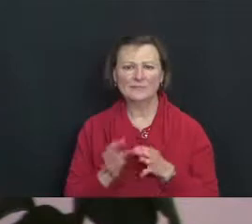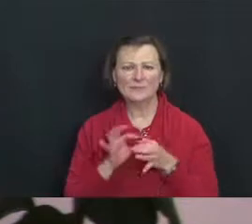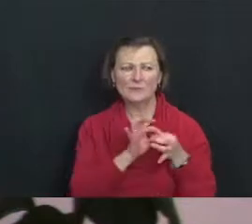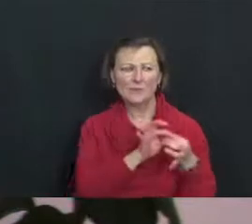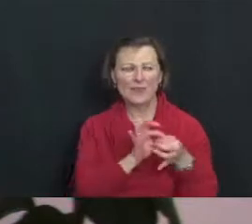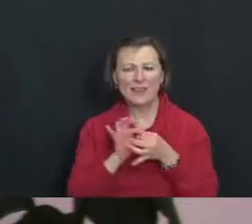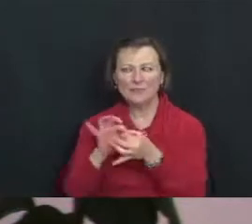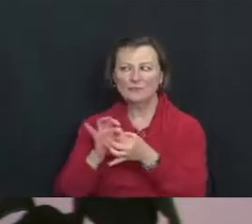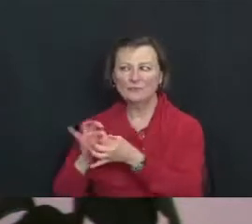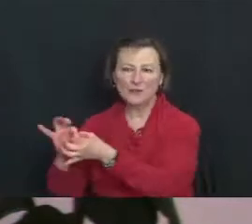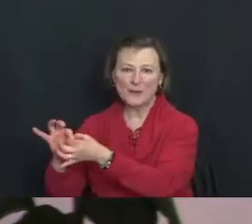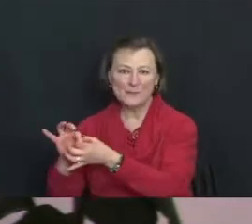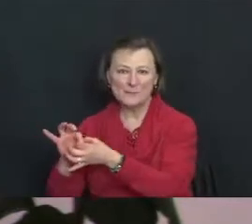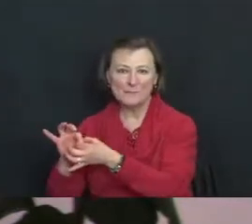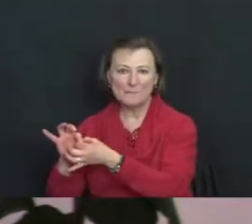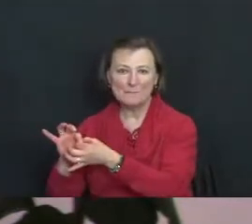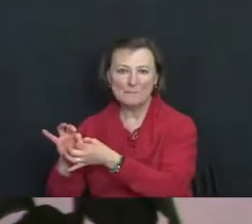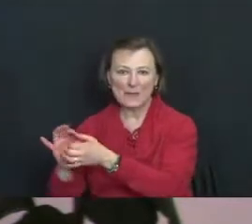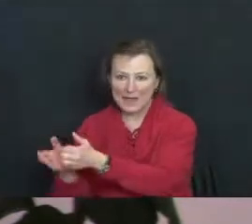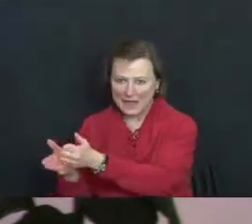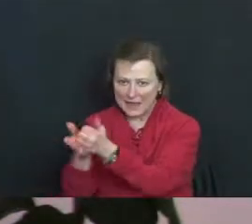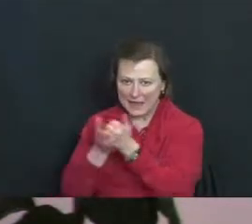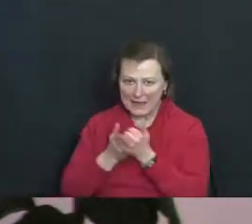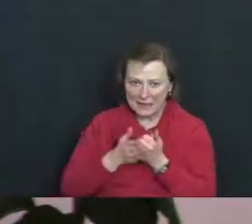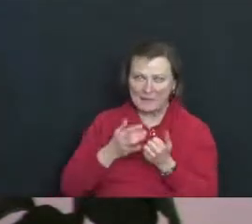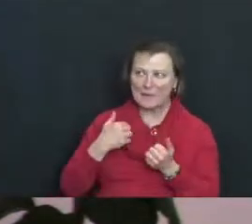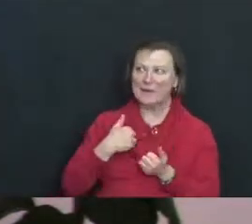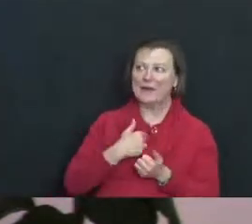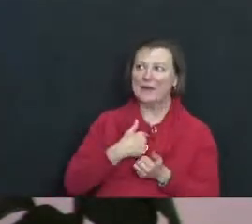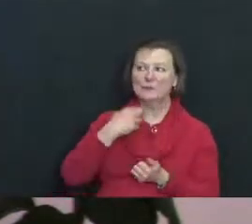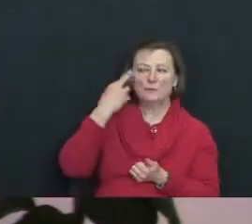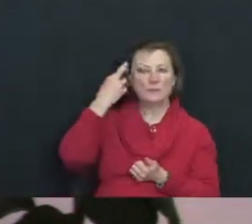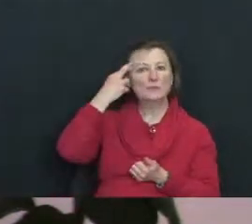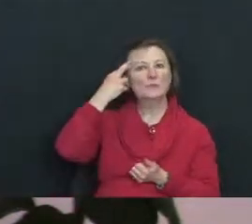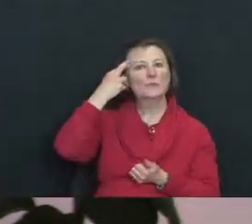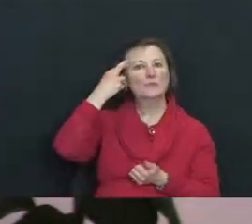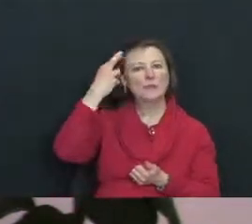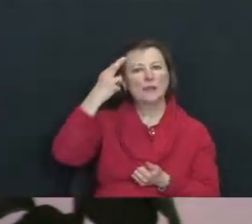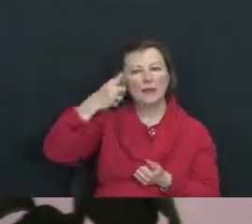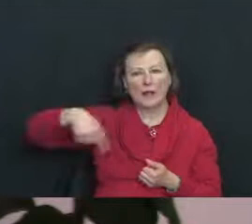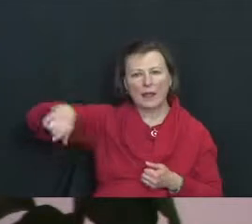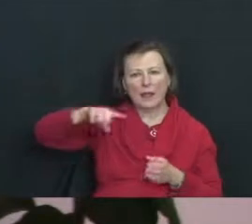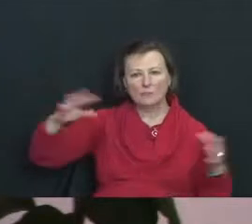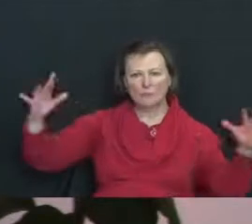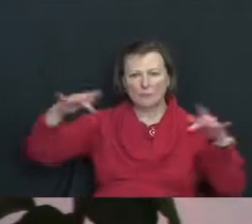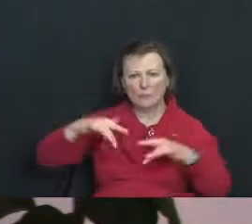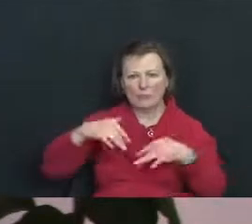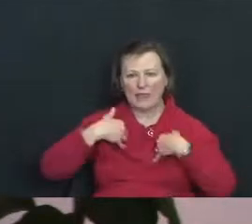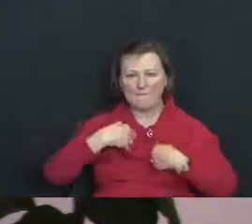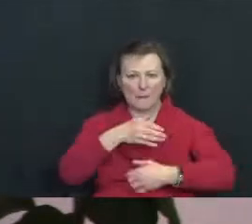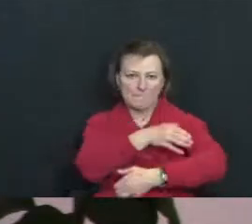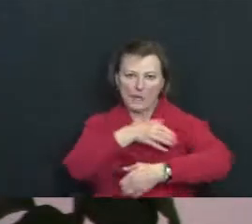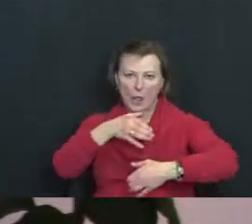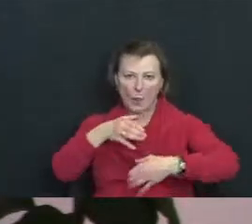Relationships which help us realize our collective power.